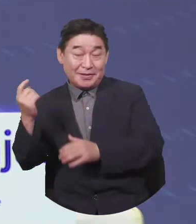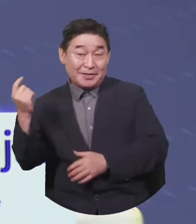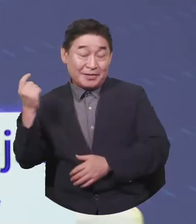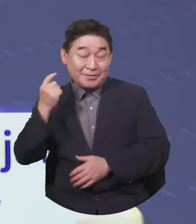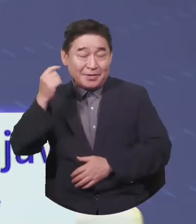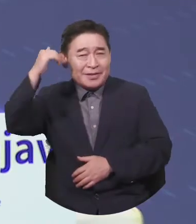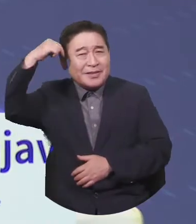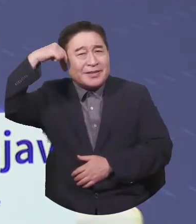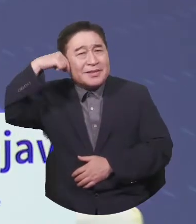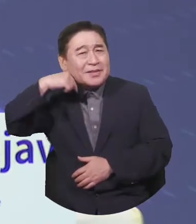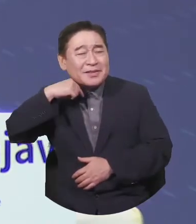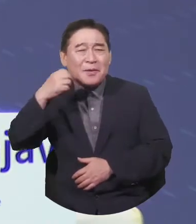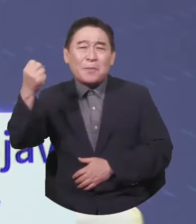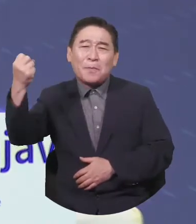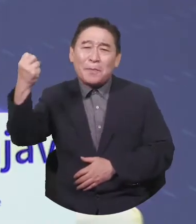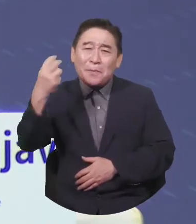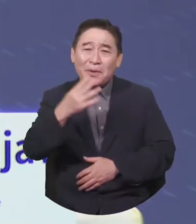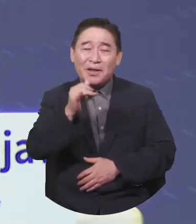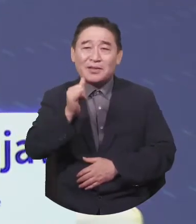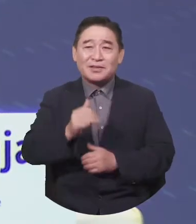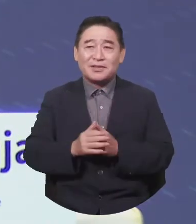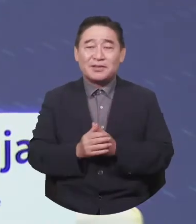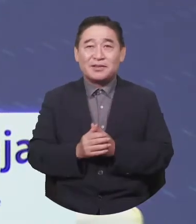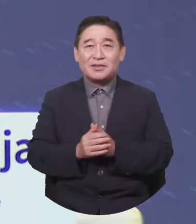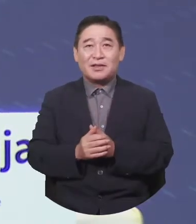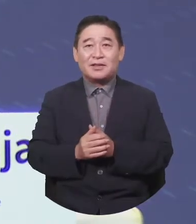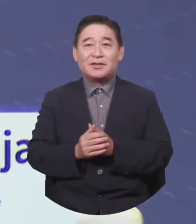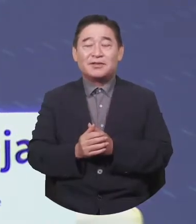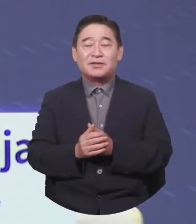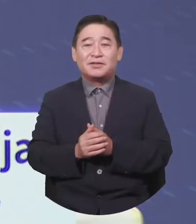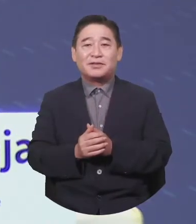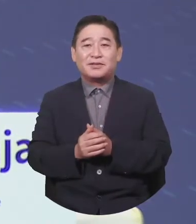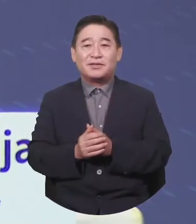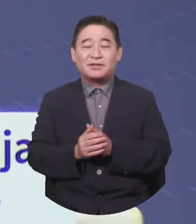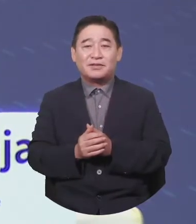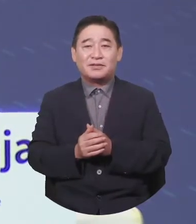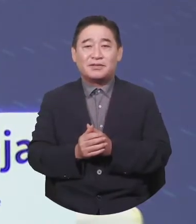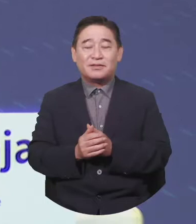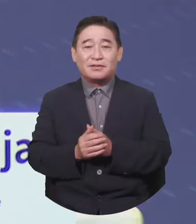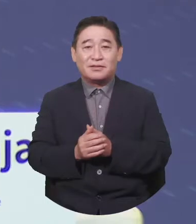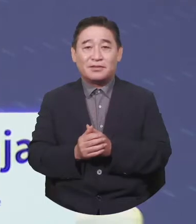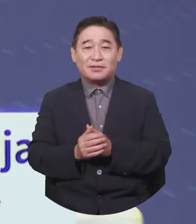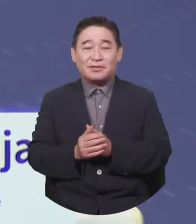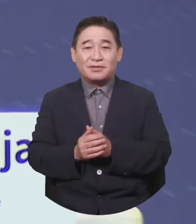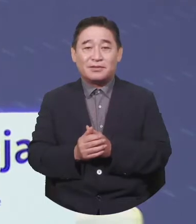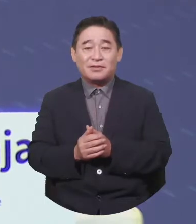Certainly there is a desire across the whole spectrum to